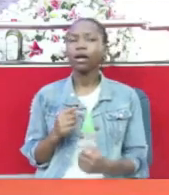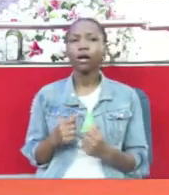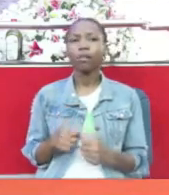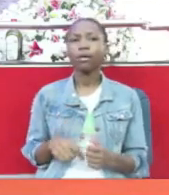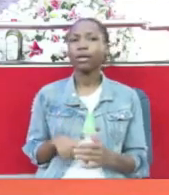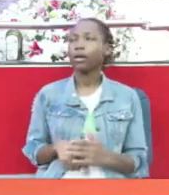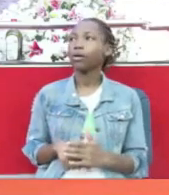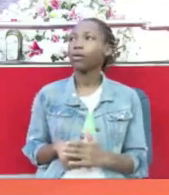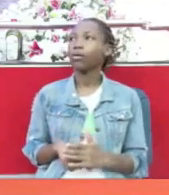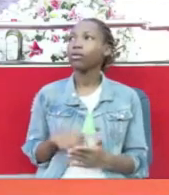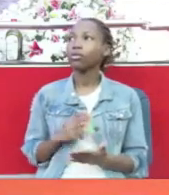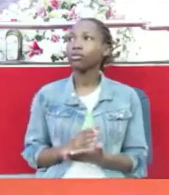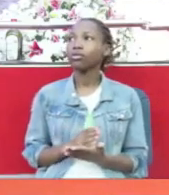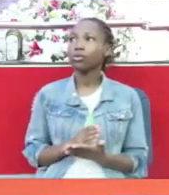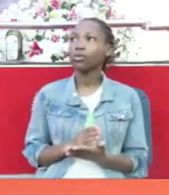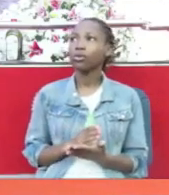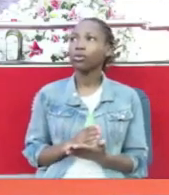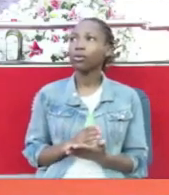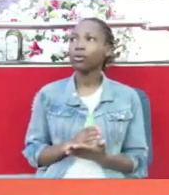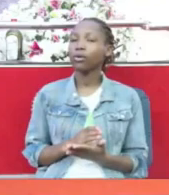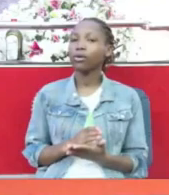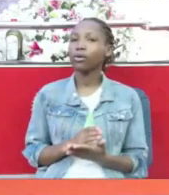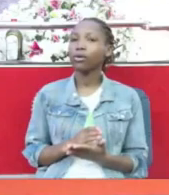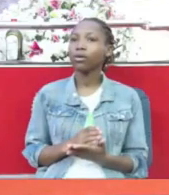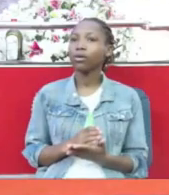does it require of us